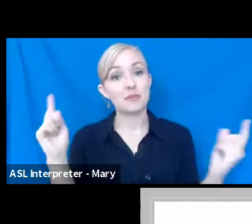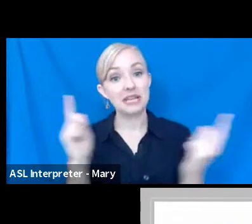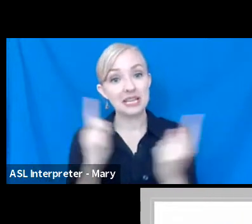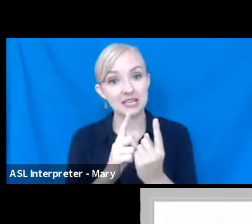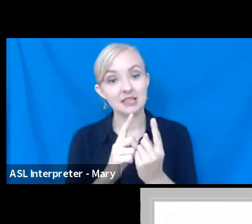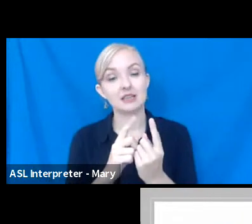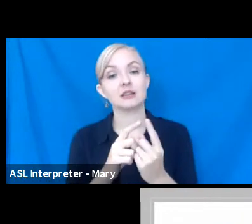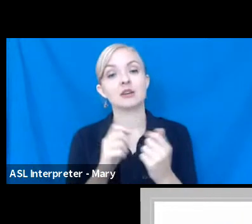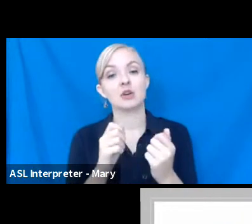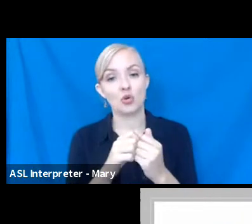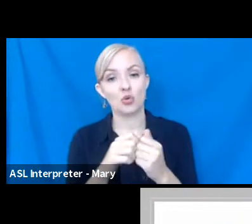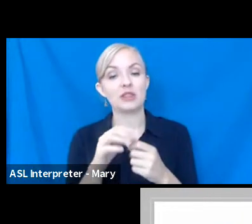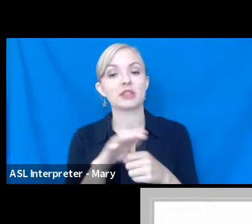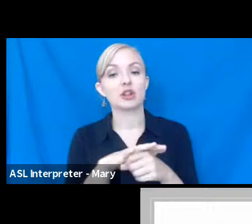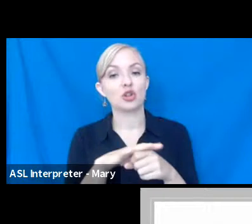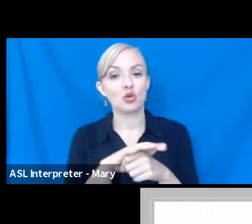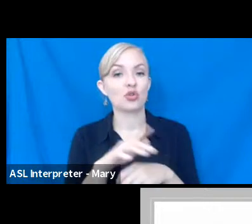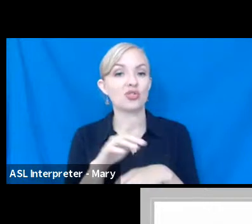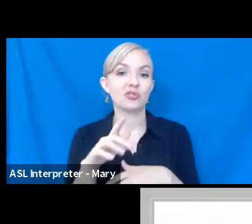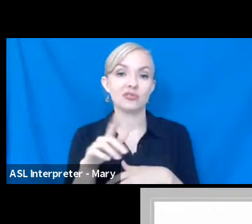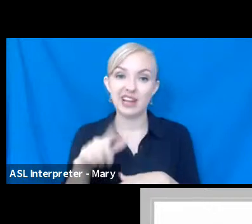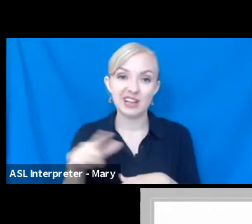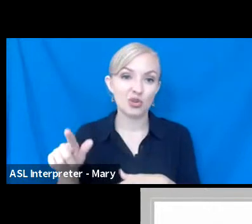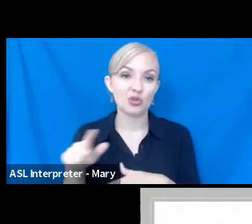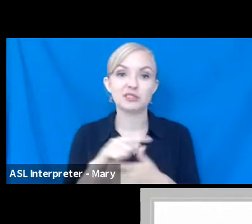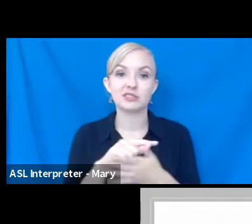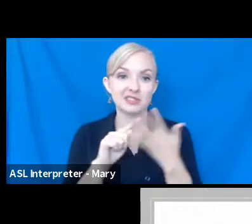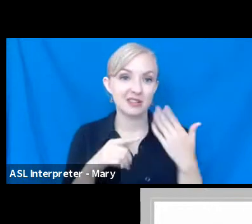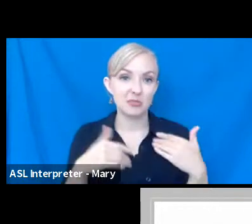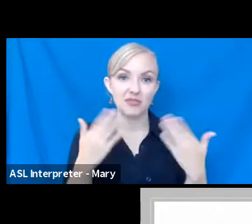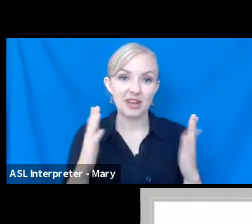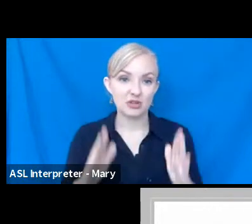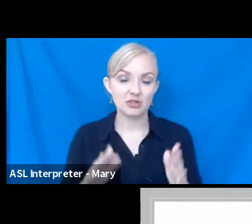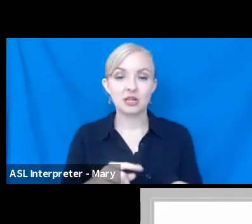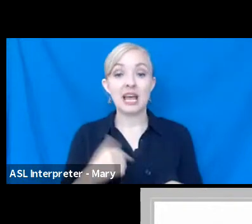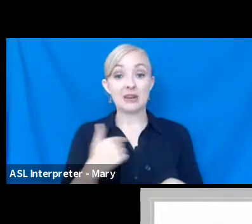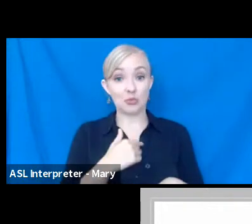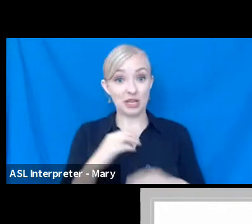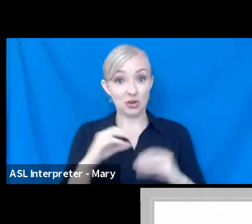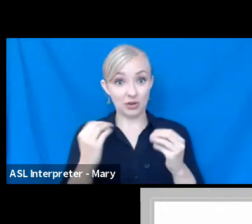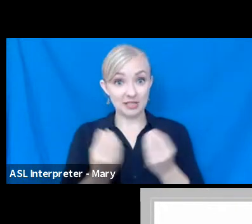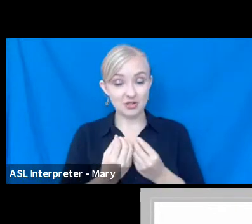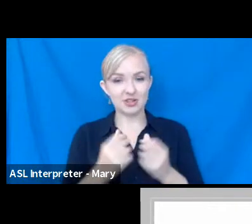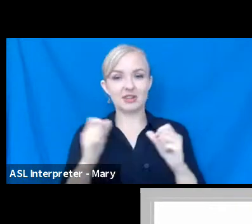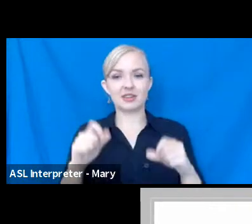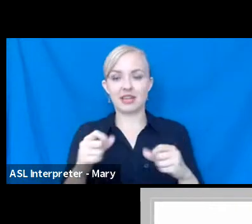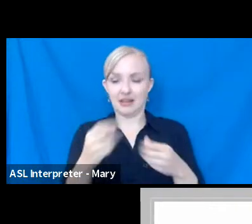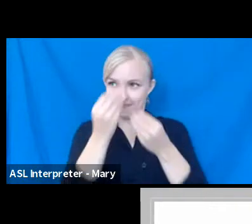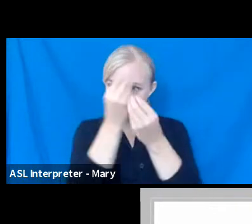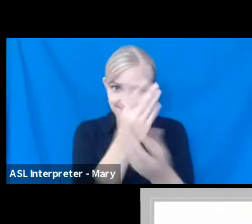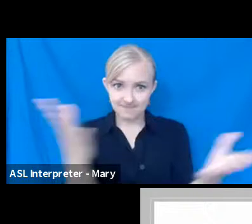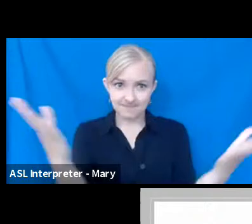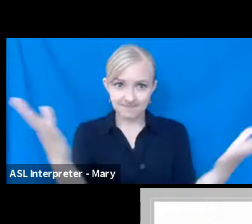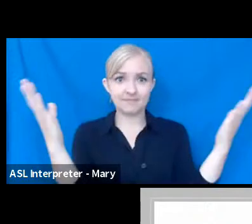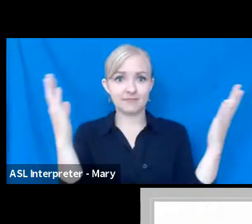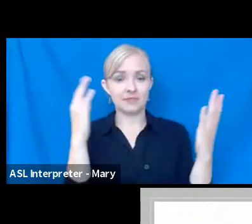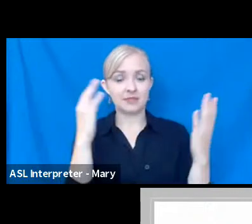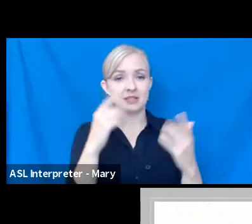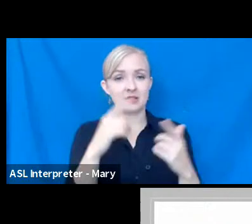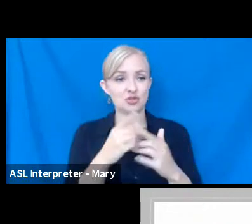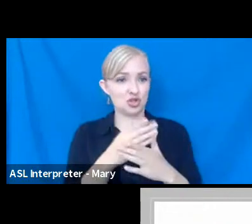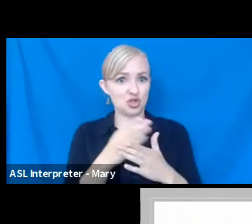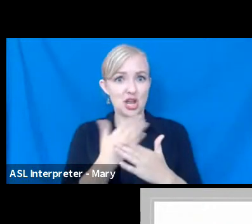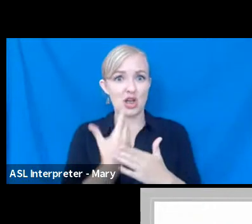local housing providers, landlords, et cetera, where we as an organization can get our message out there to share